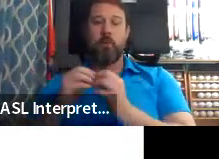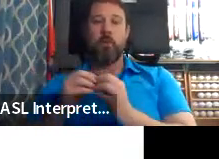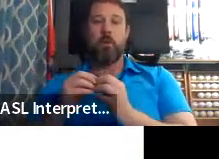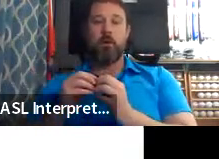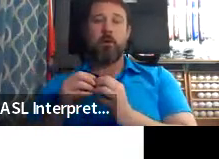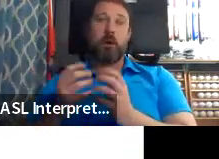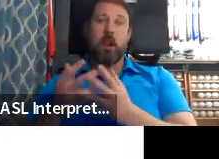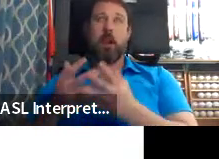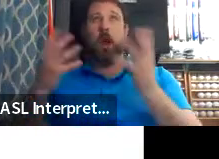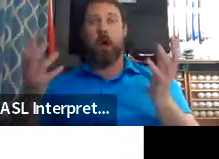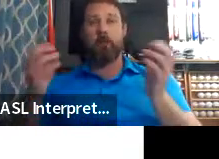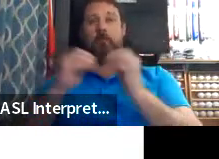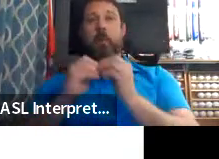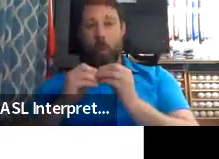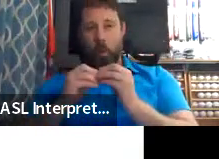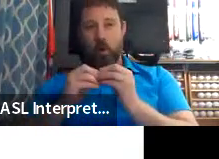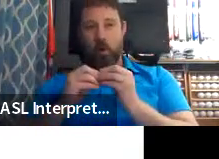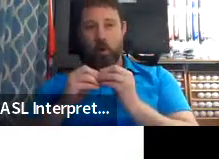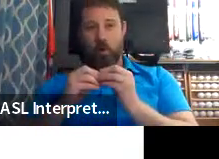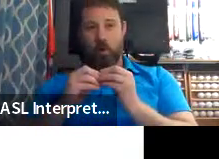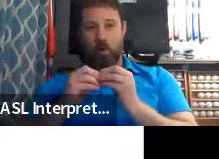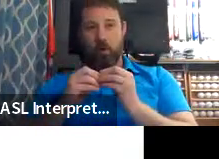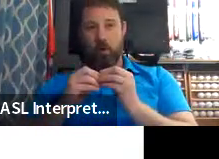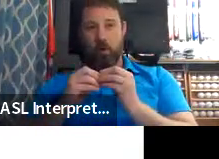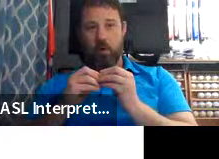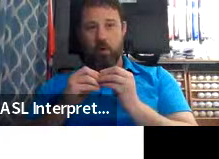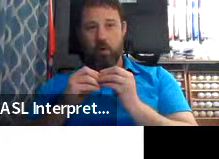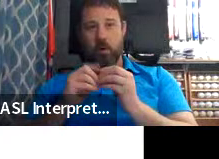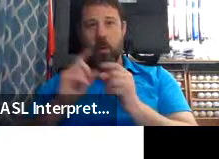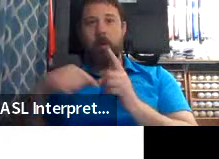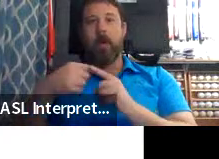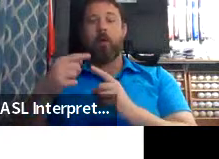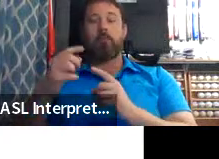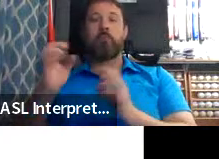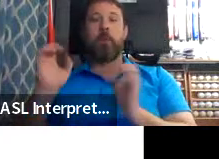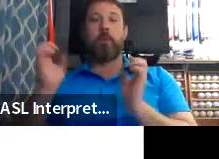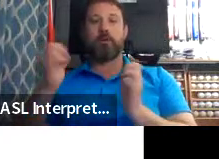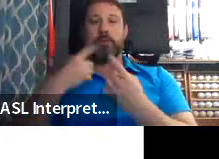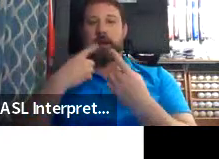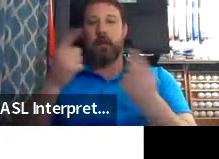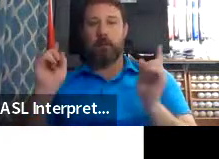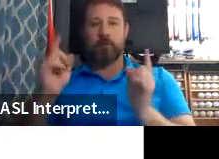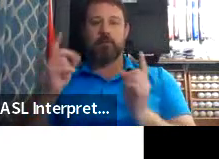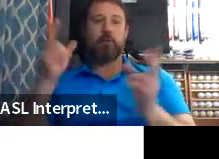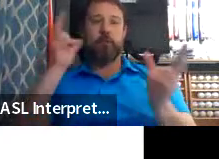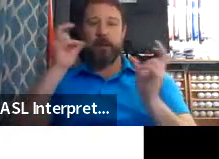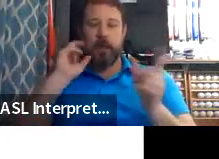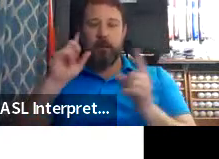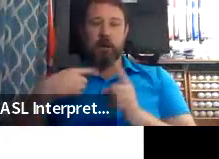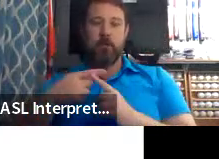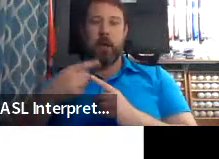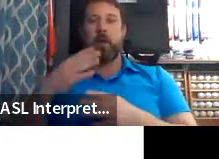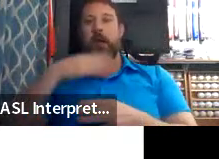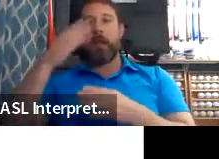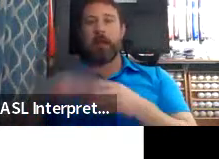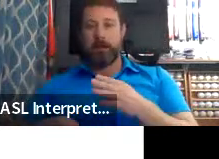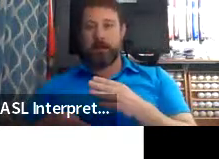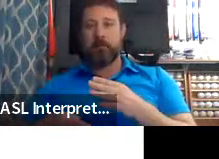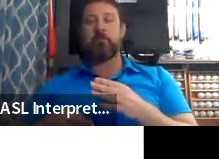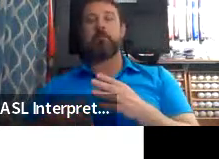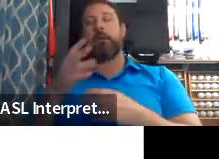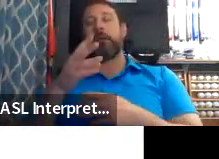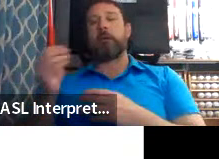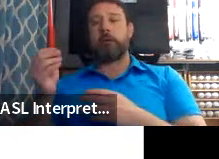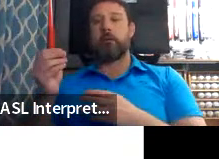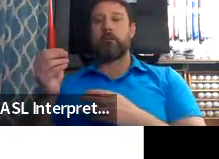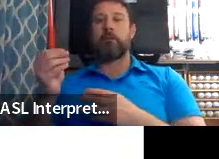lot more, about the emergency declarations that we all been hearing about ending, and sharing a